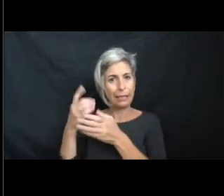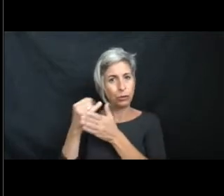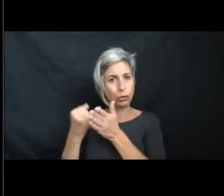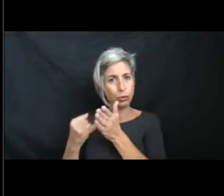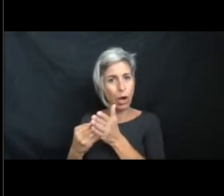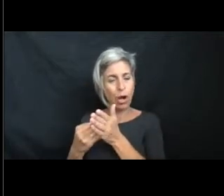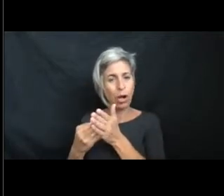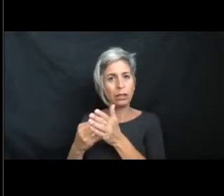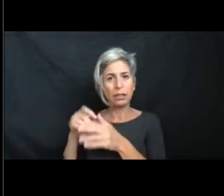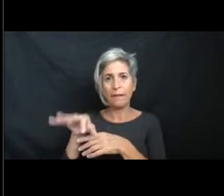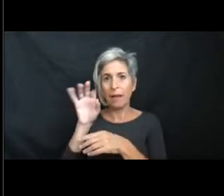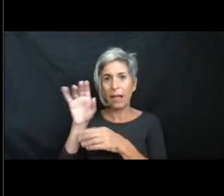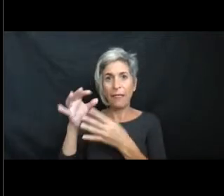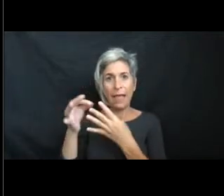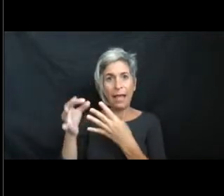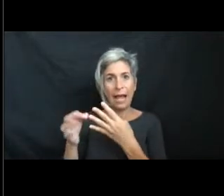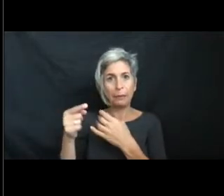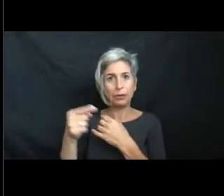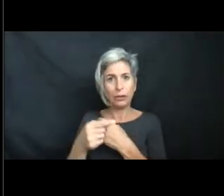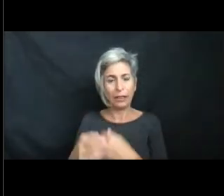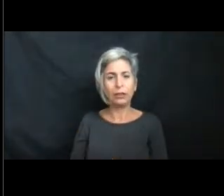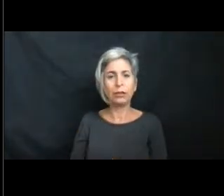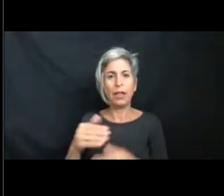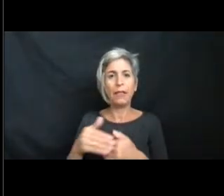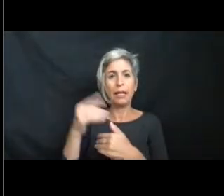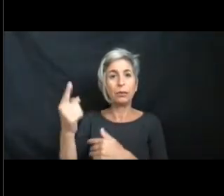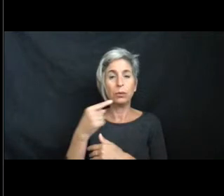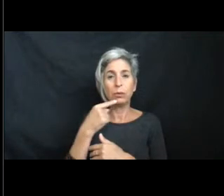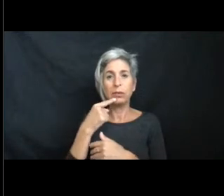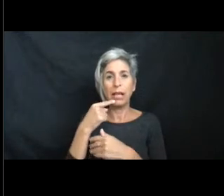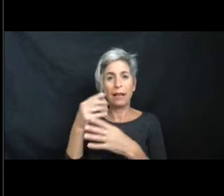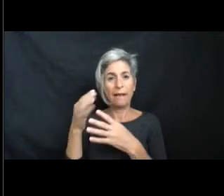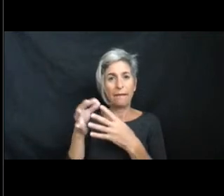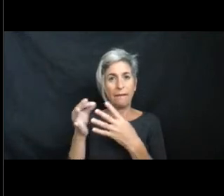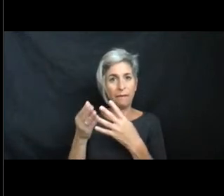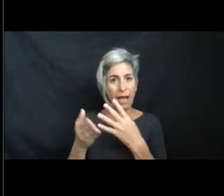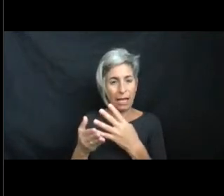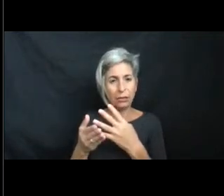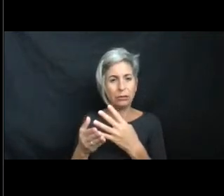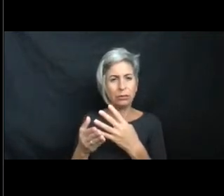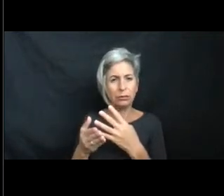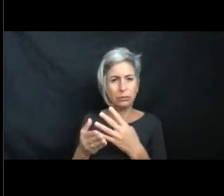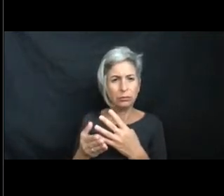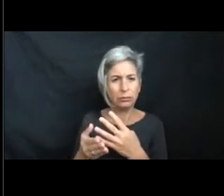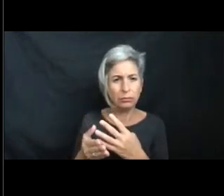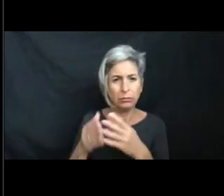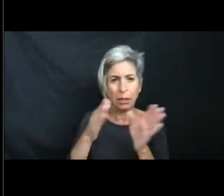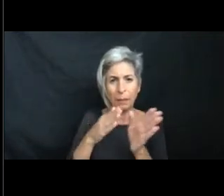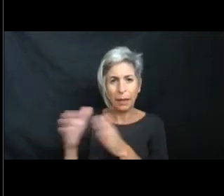and find that option here. The next one, I'll say fire alarms and so on.